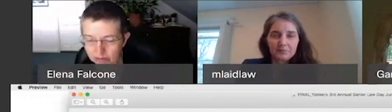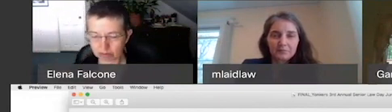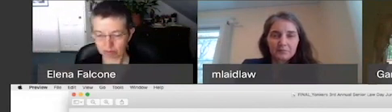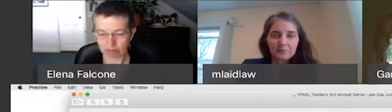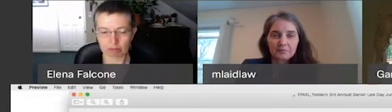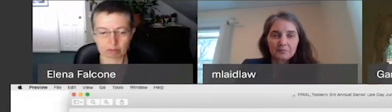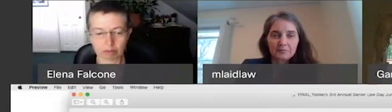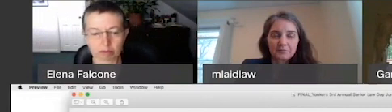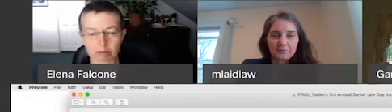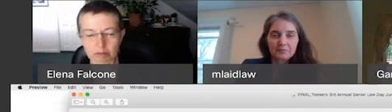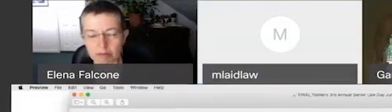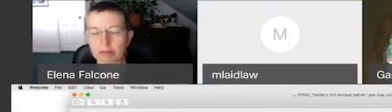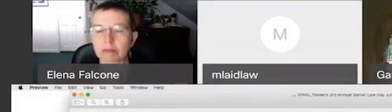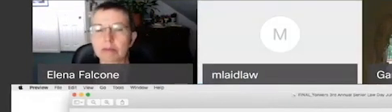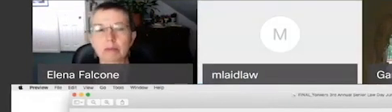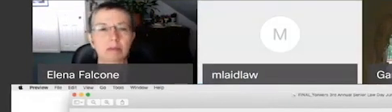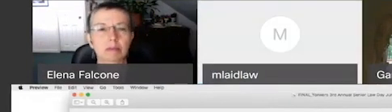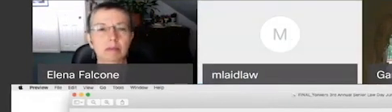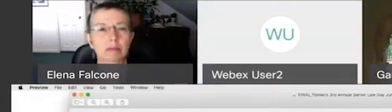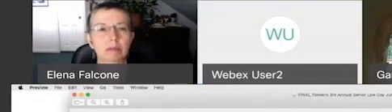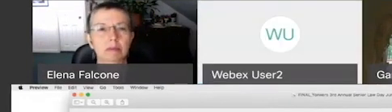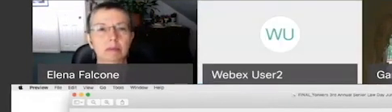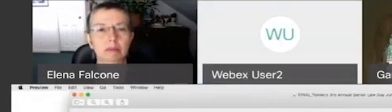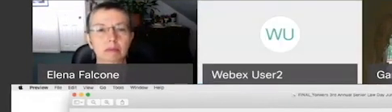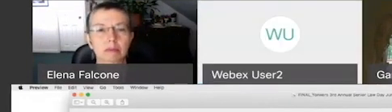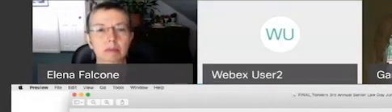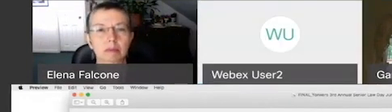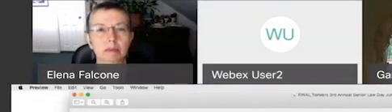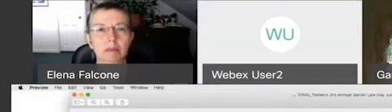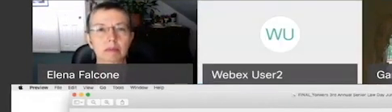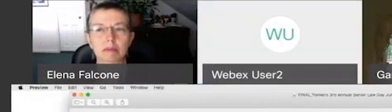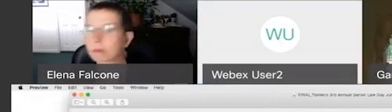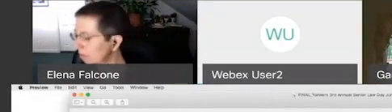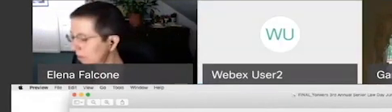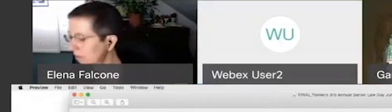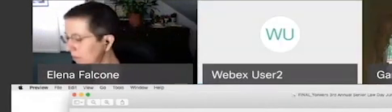happened this year was a little different from prior years. The governor